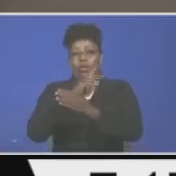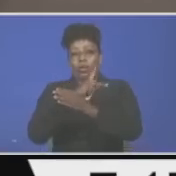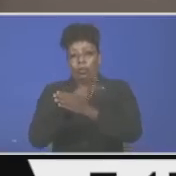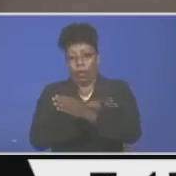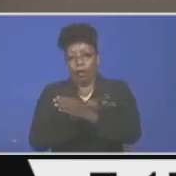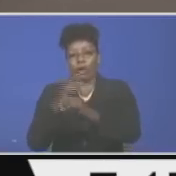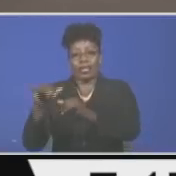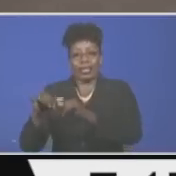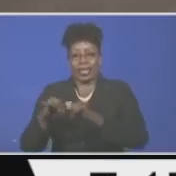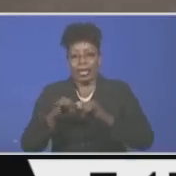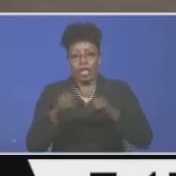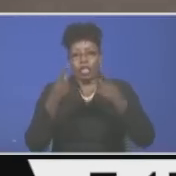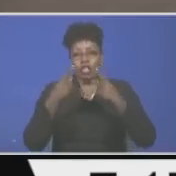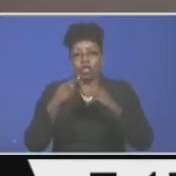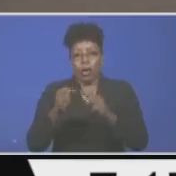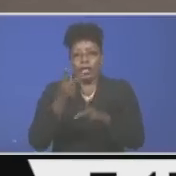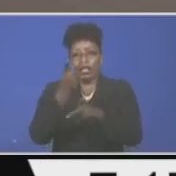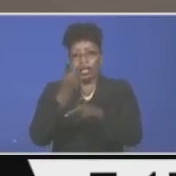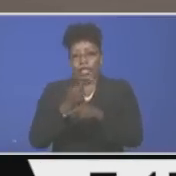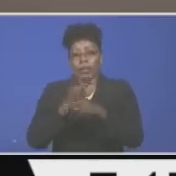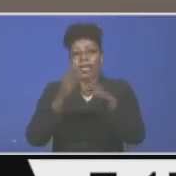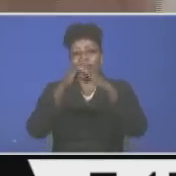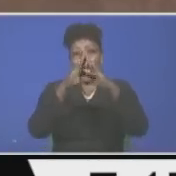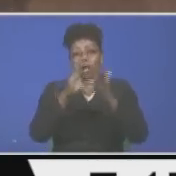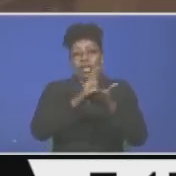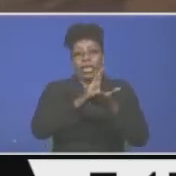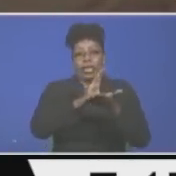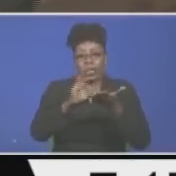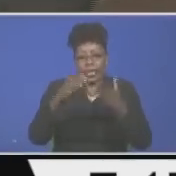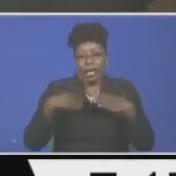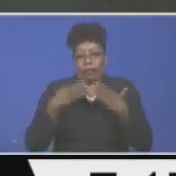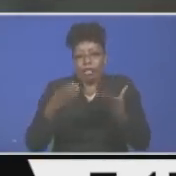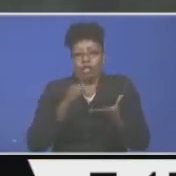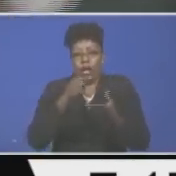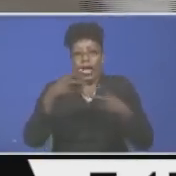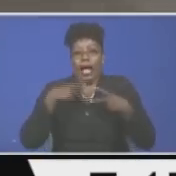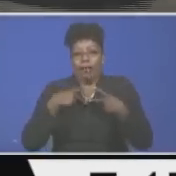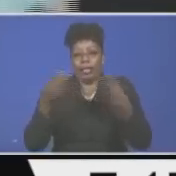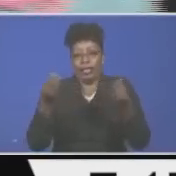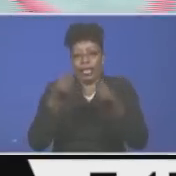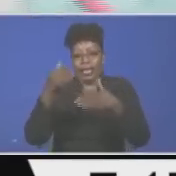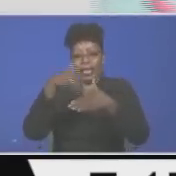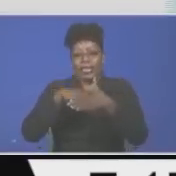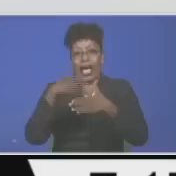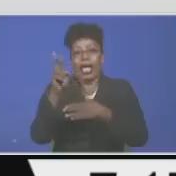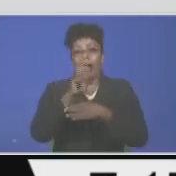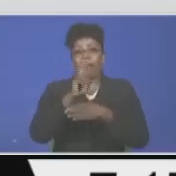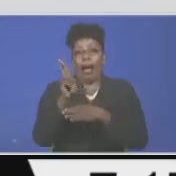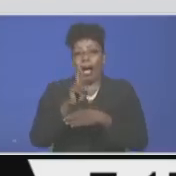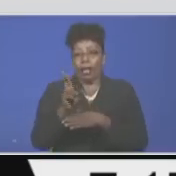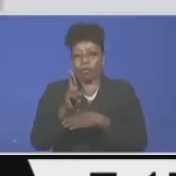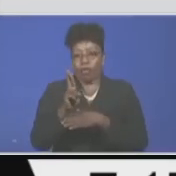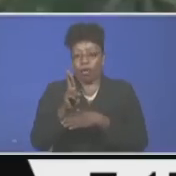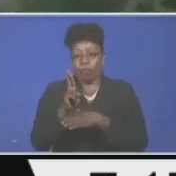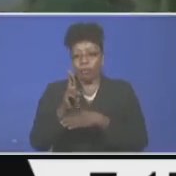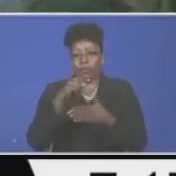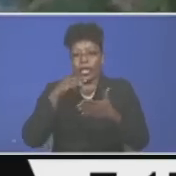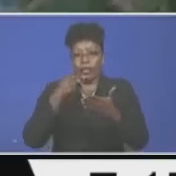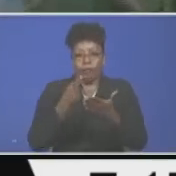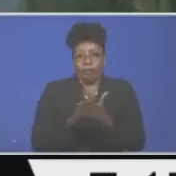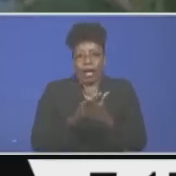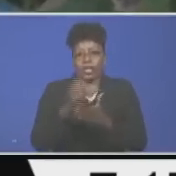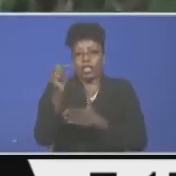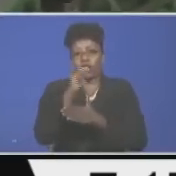Barnett tries his best to keep his house clean. Barnett admits to not having any inside bathroom facilities. In fact,